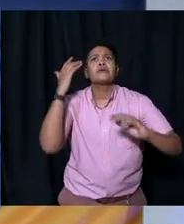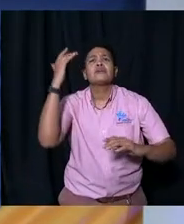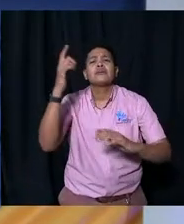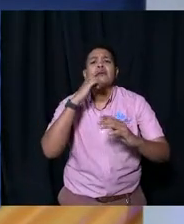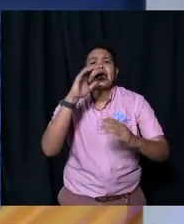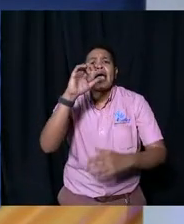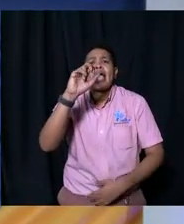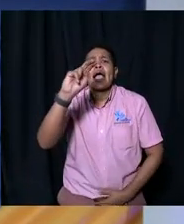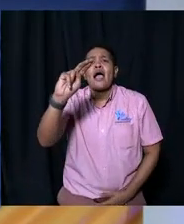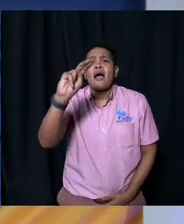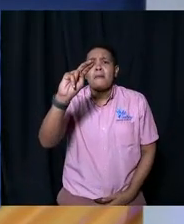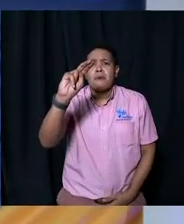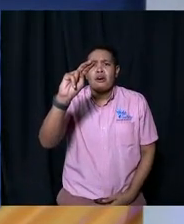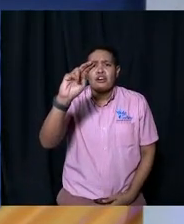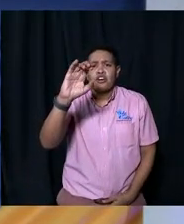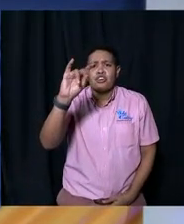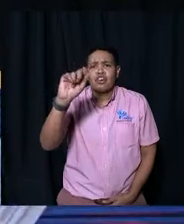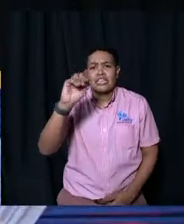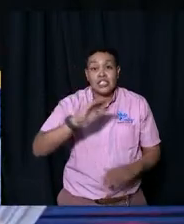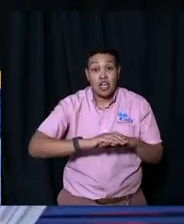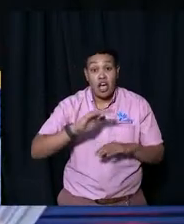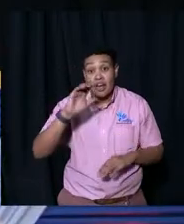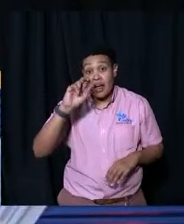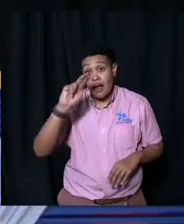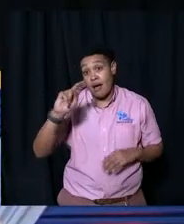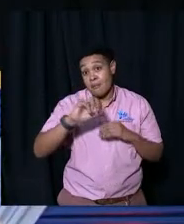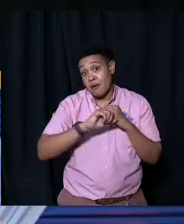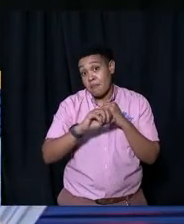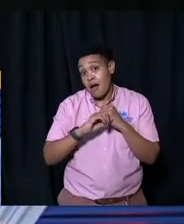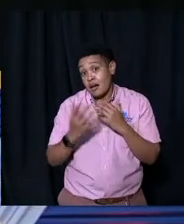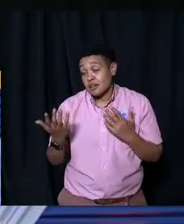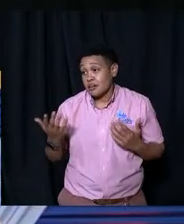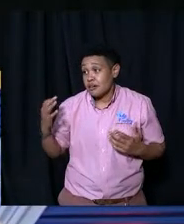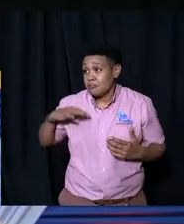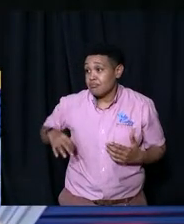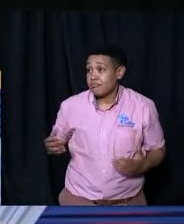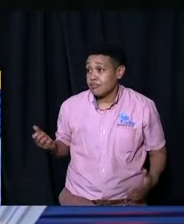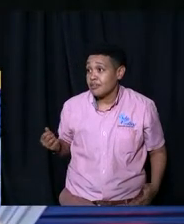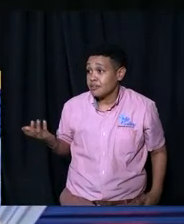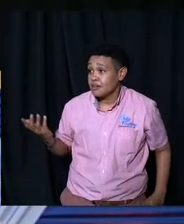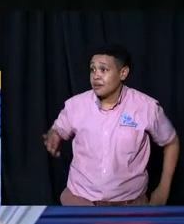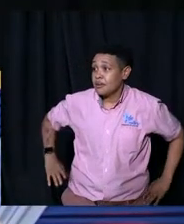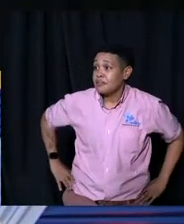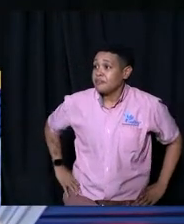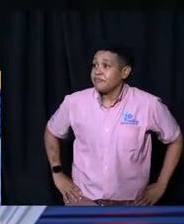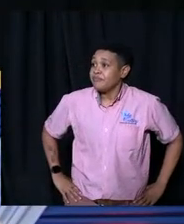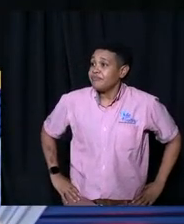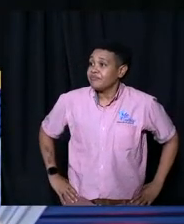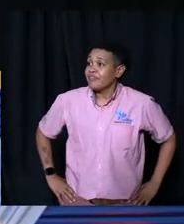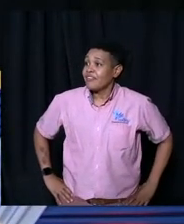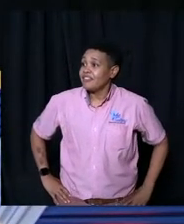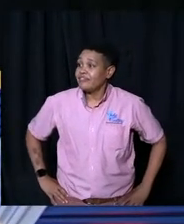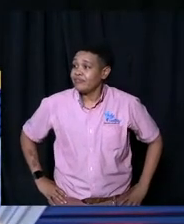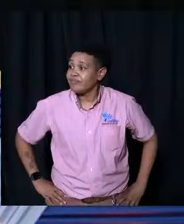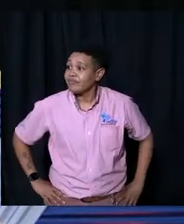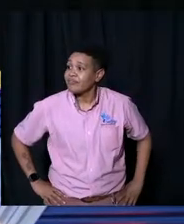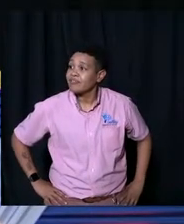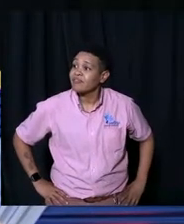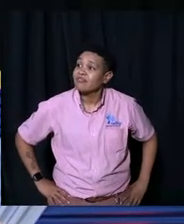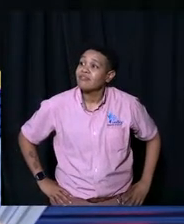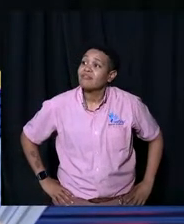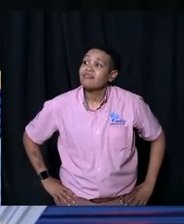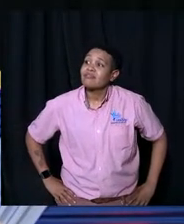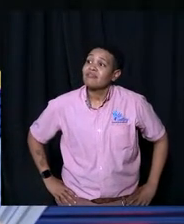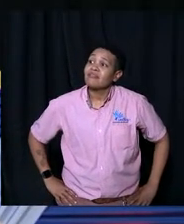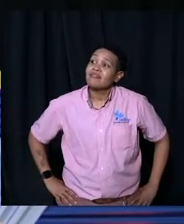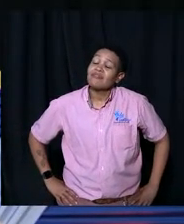on the carbon market? Wow, that sounds like you, Mr. Aline. That's a good question.